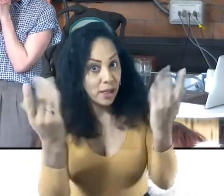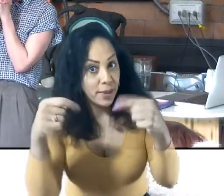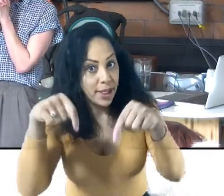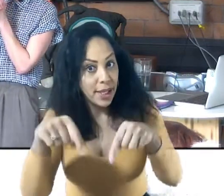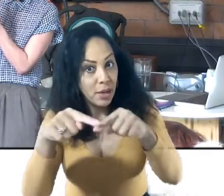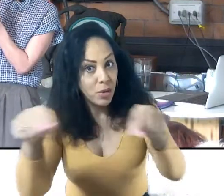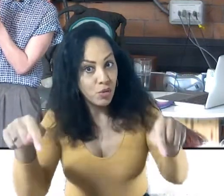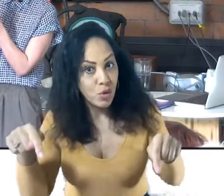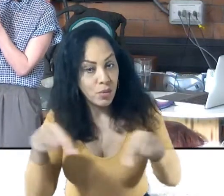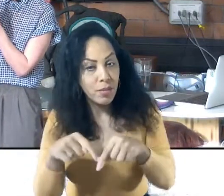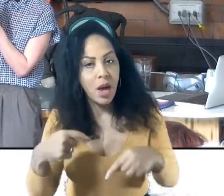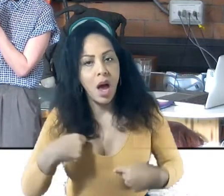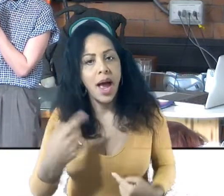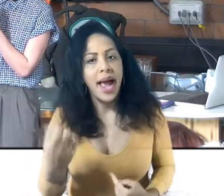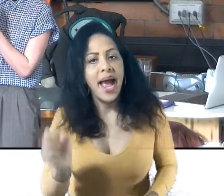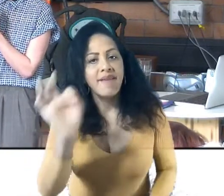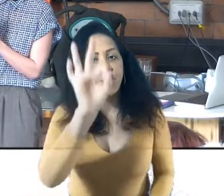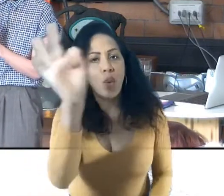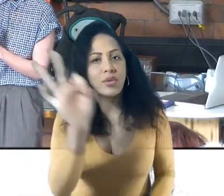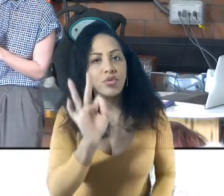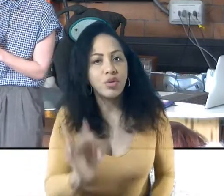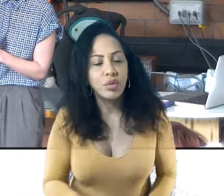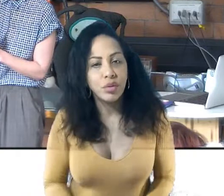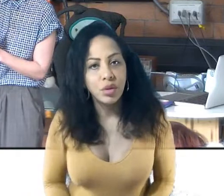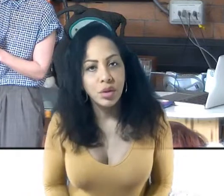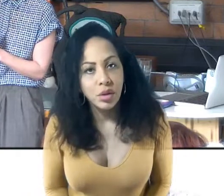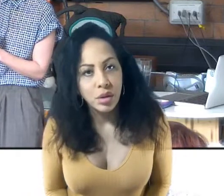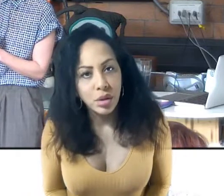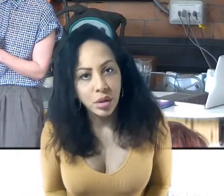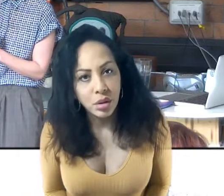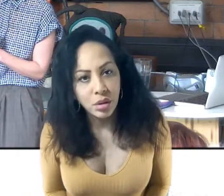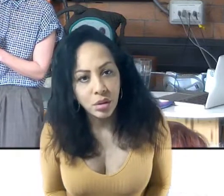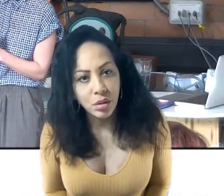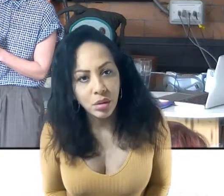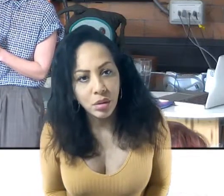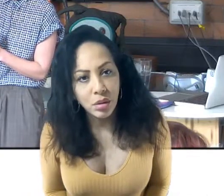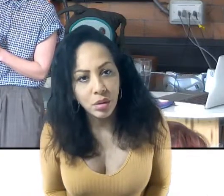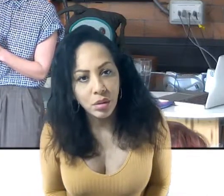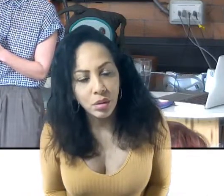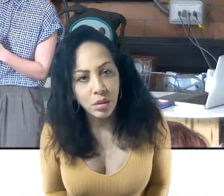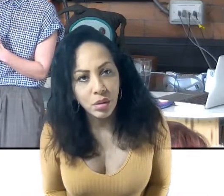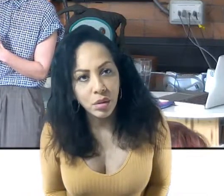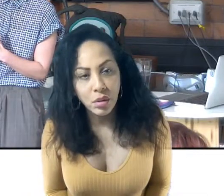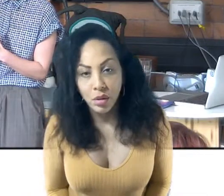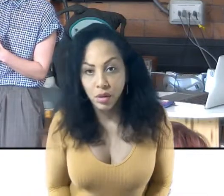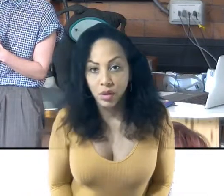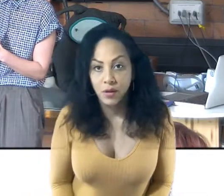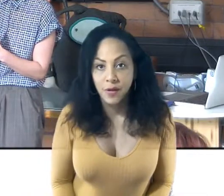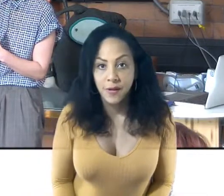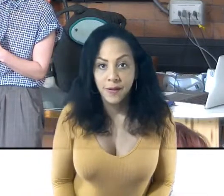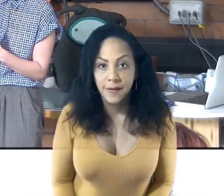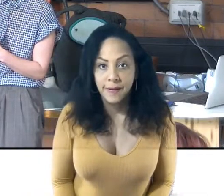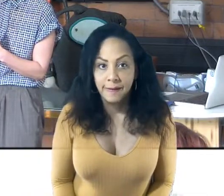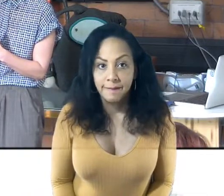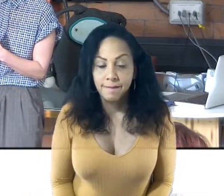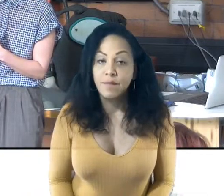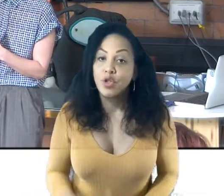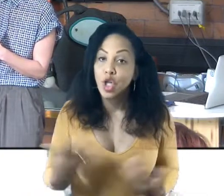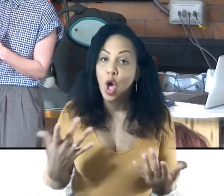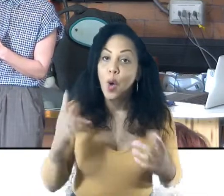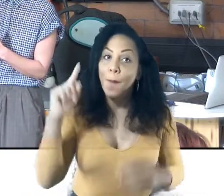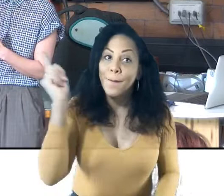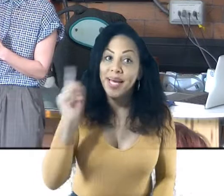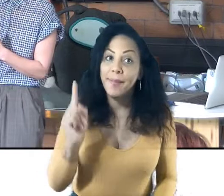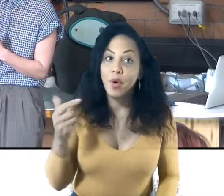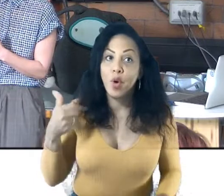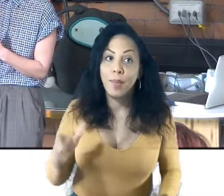I've got a question. Go on, Jade. So I was just wondering kind of what people's reactions were to this that had contributed to it when they saw the